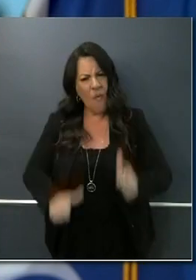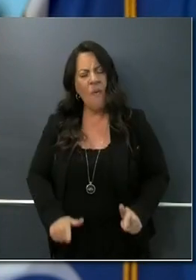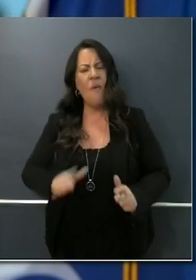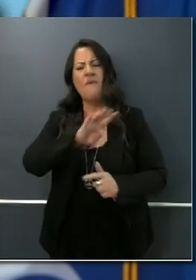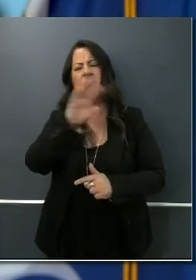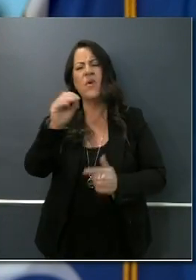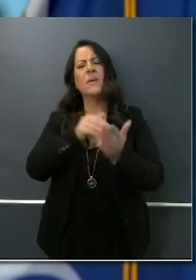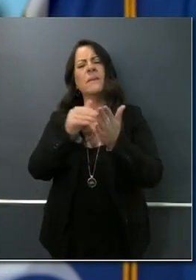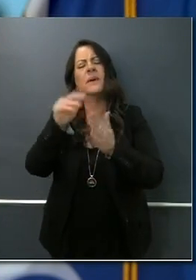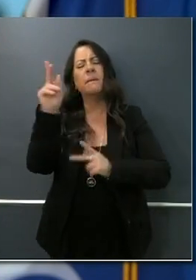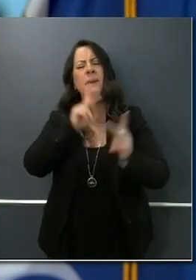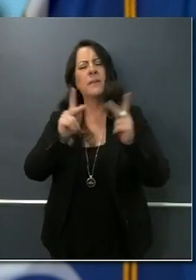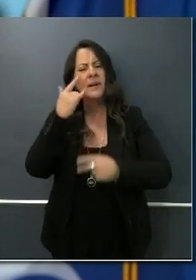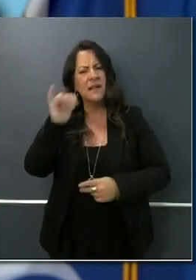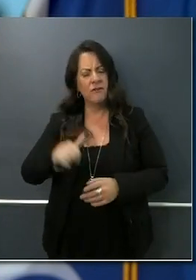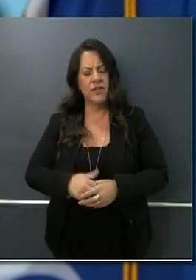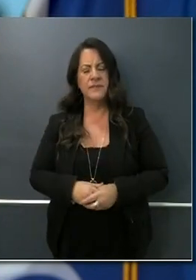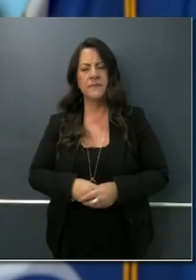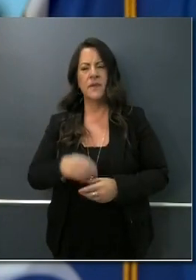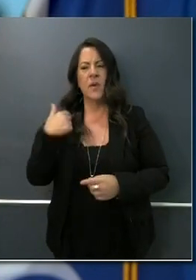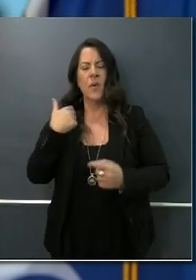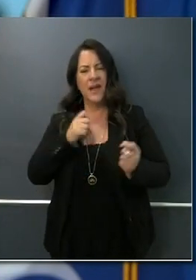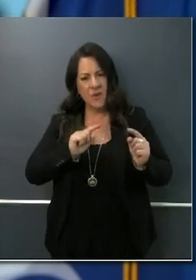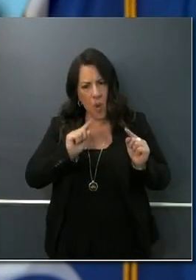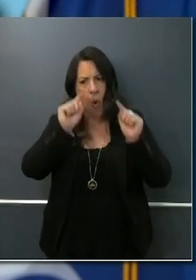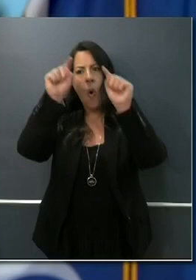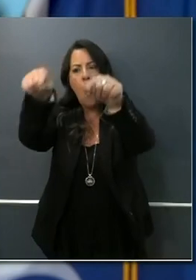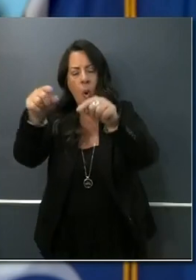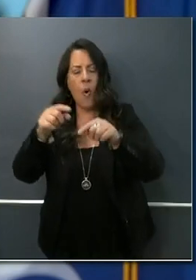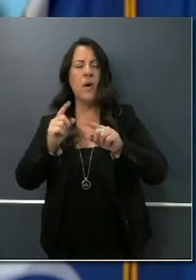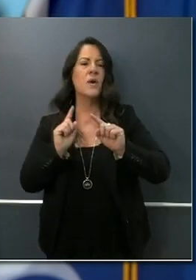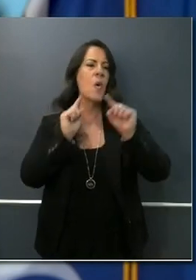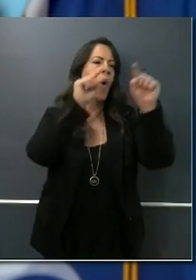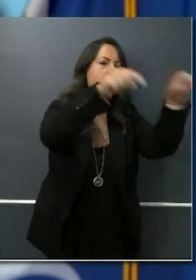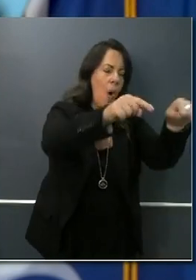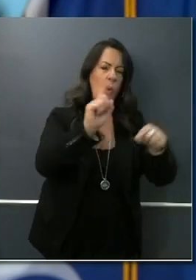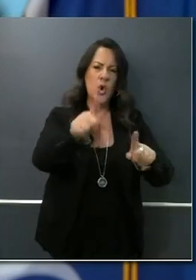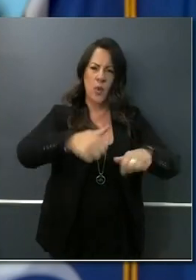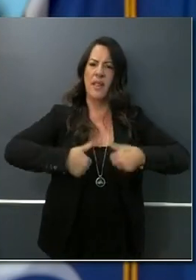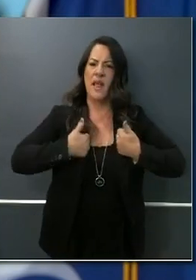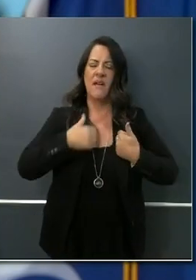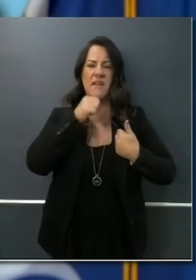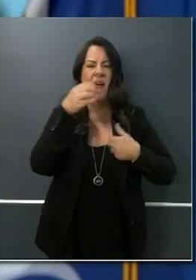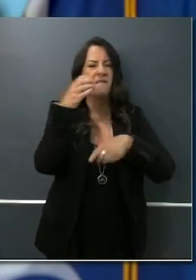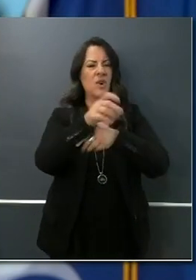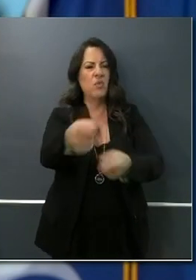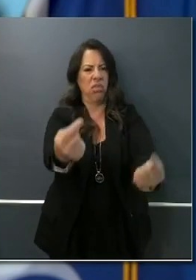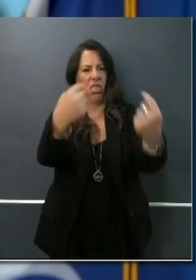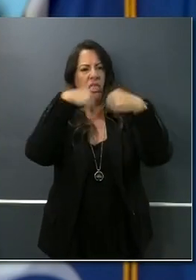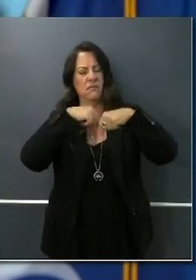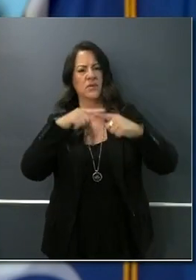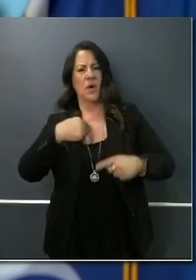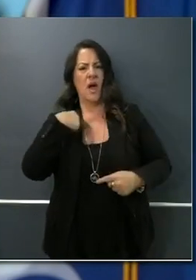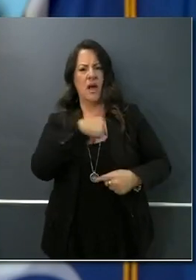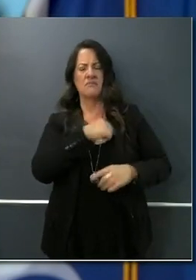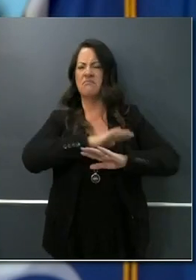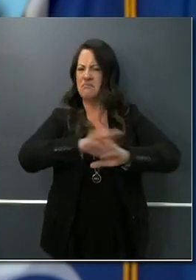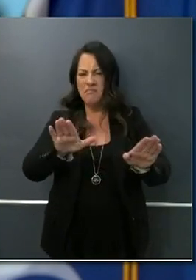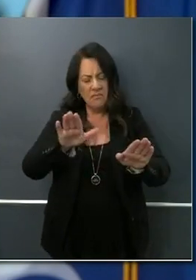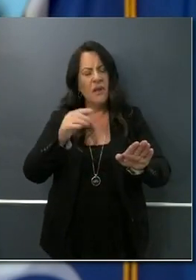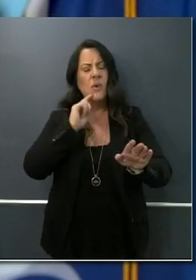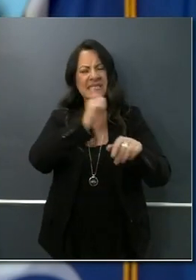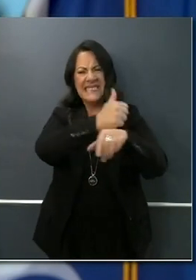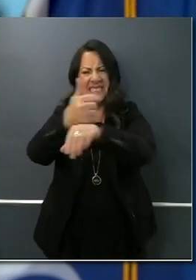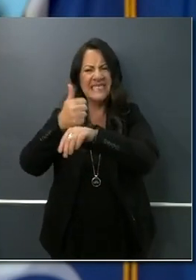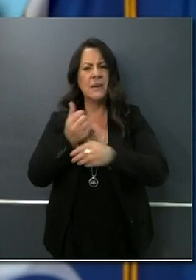Californians. And so we're trying to meet people where they are as opposed to demanding they meet where we are. Again, a lot of progress in that place,